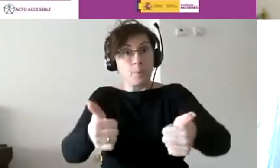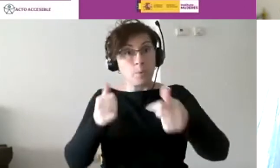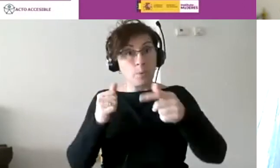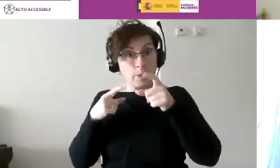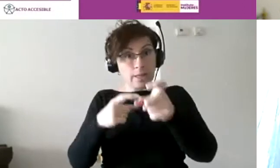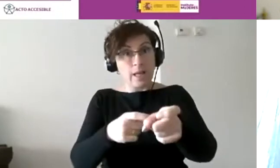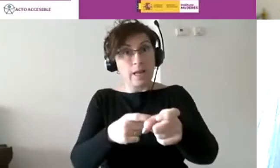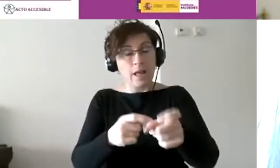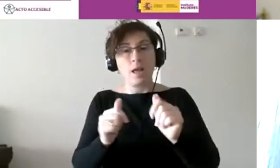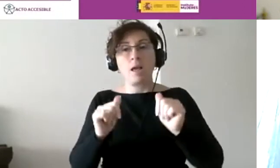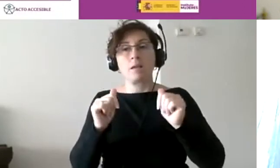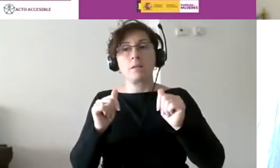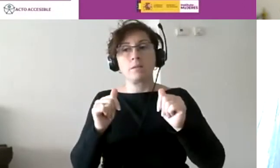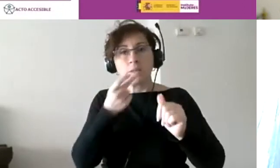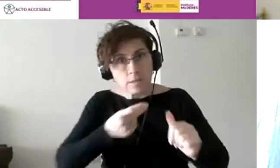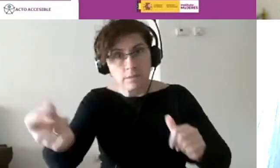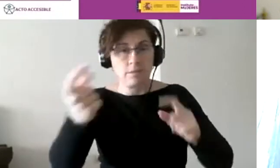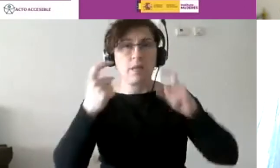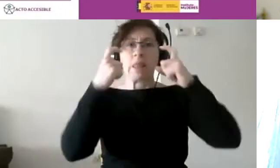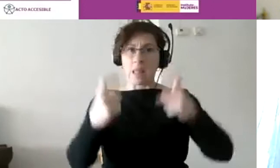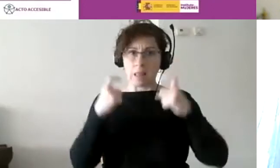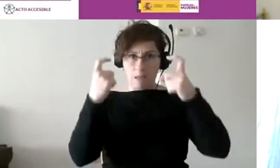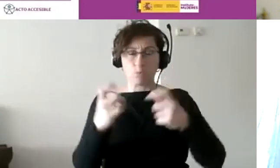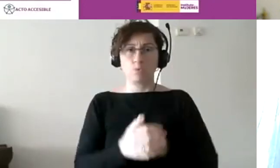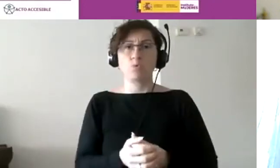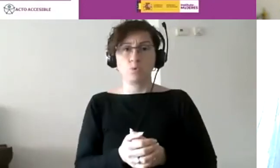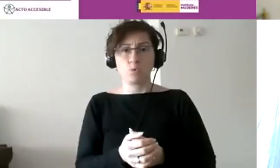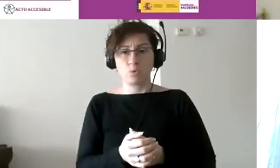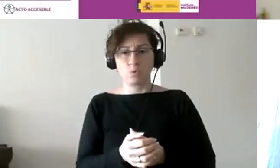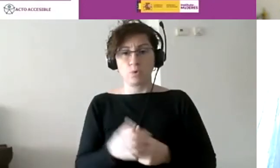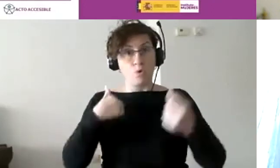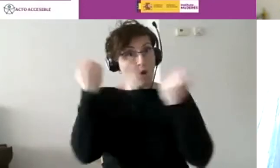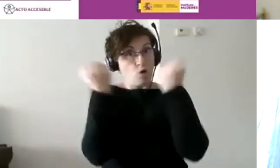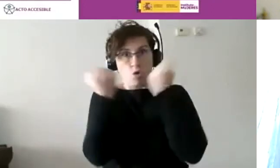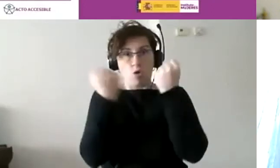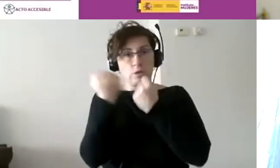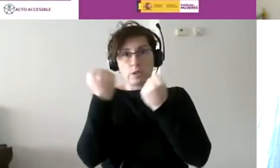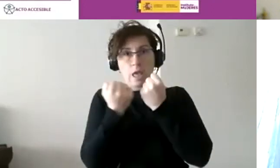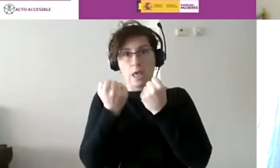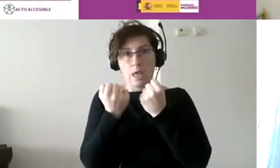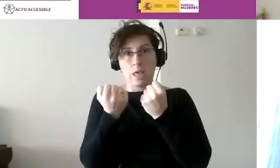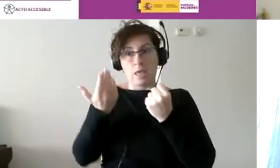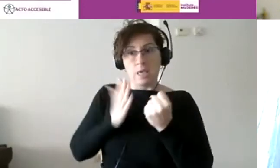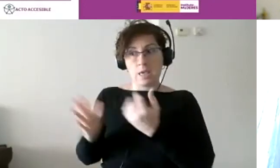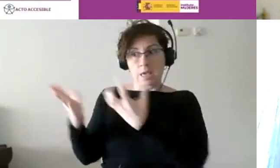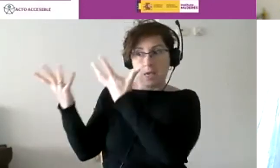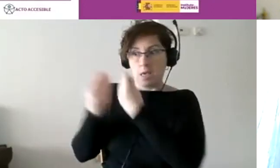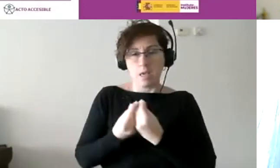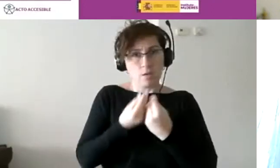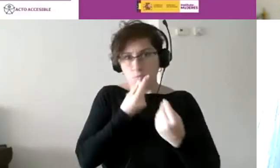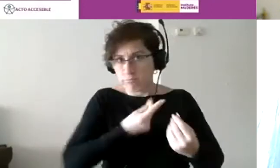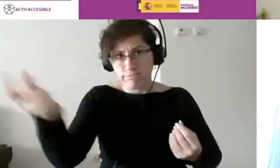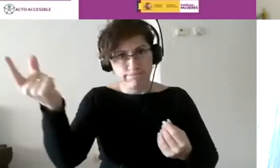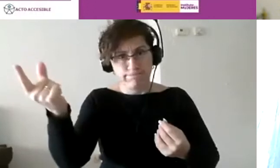and my son in it, and everybody was in stress. So